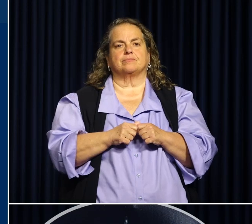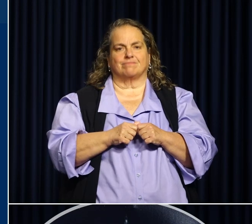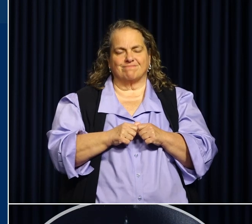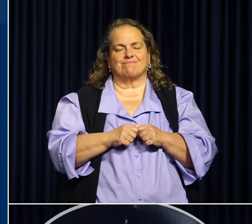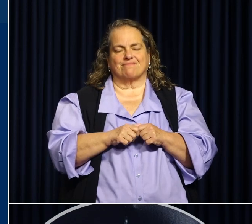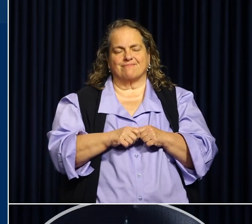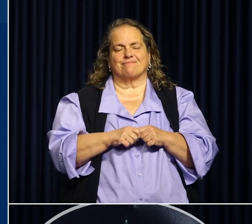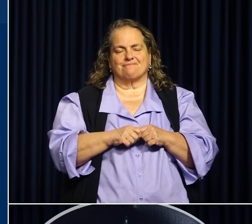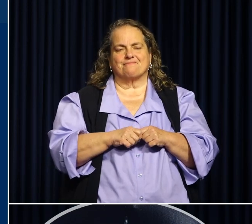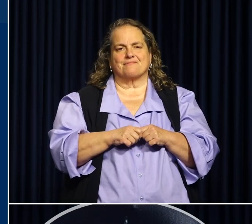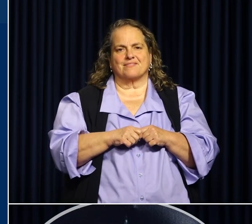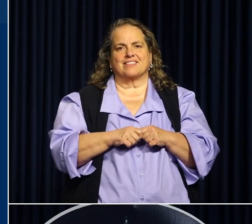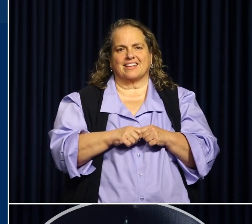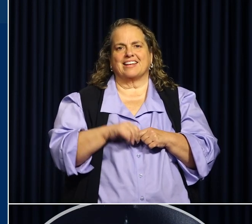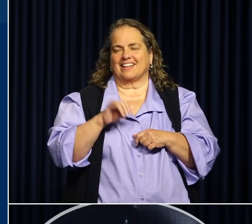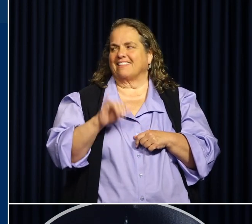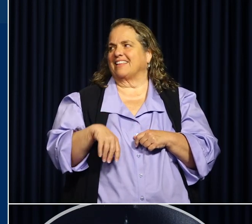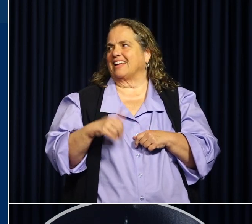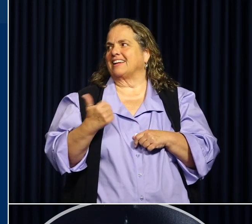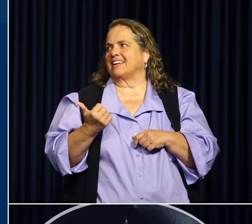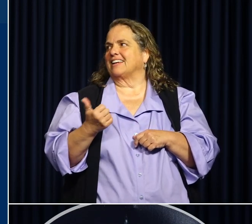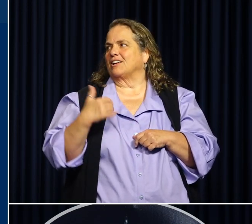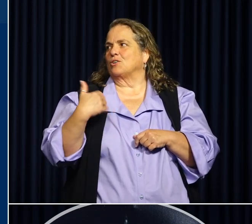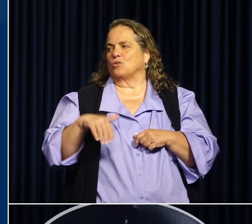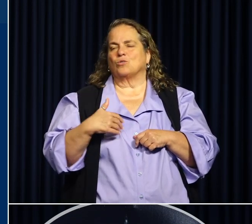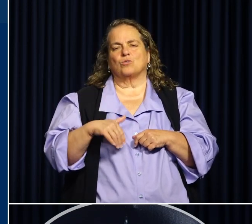Yeah. This is the